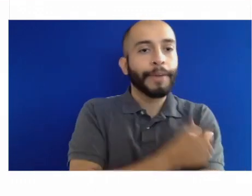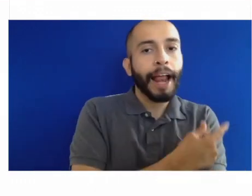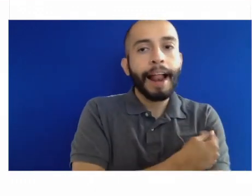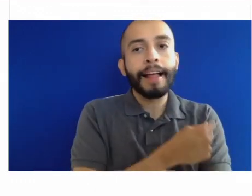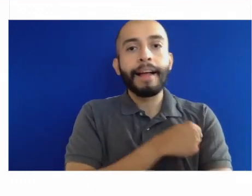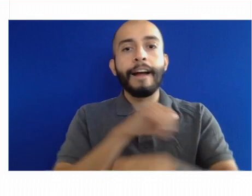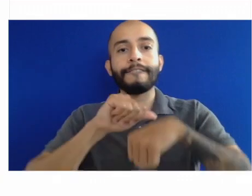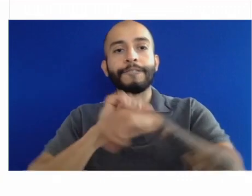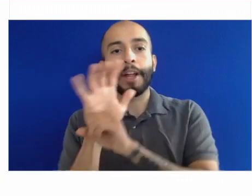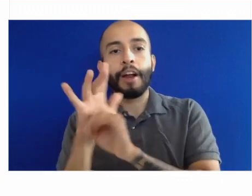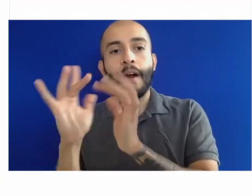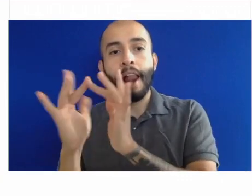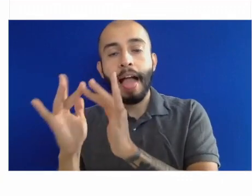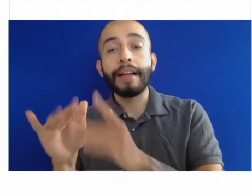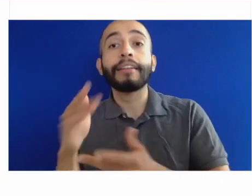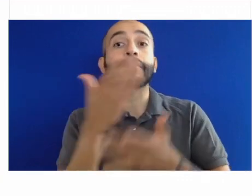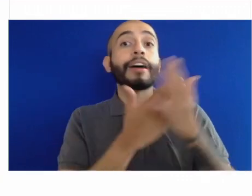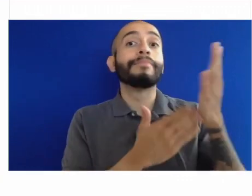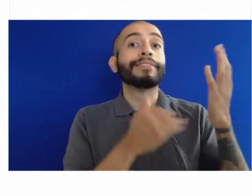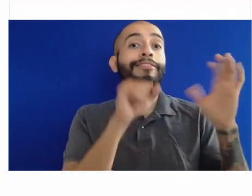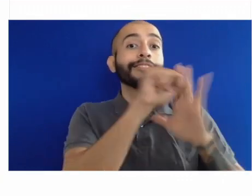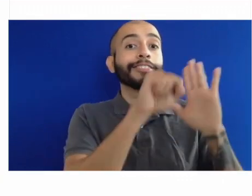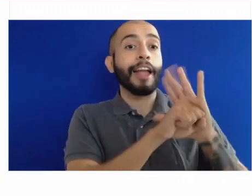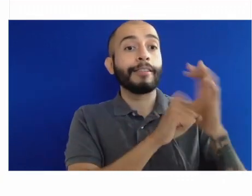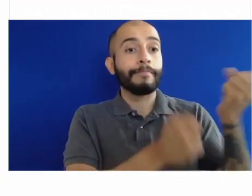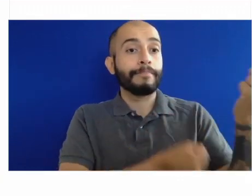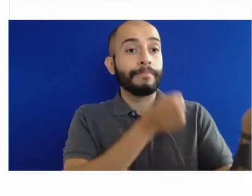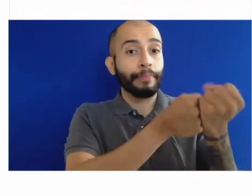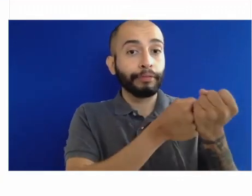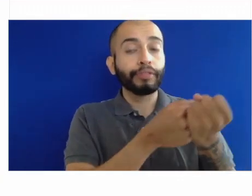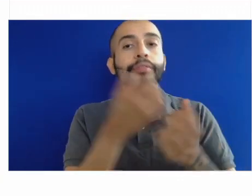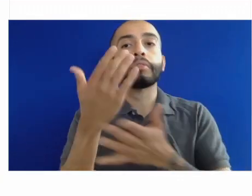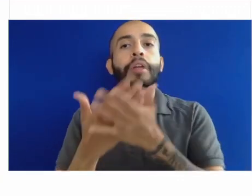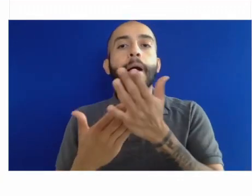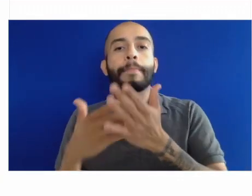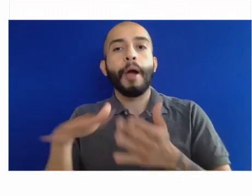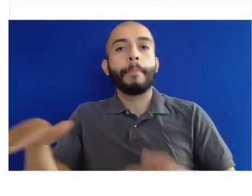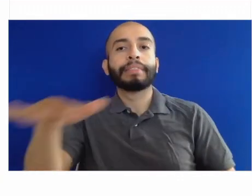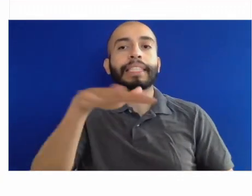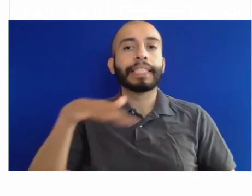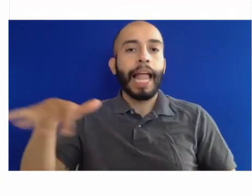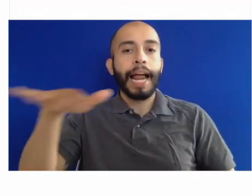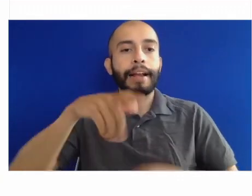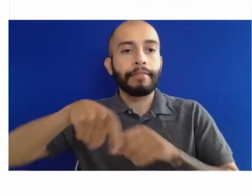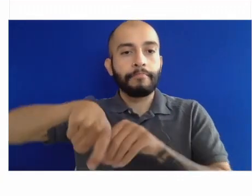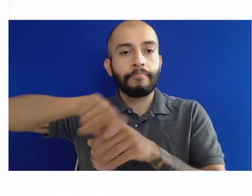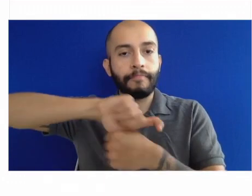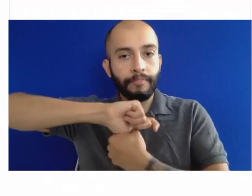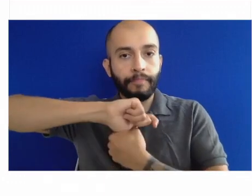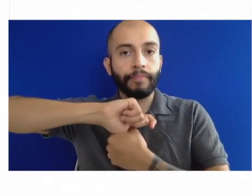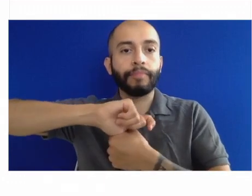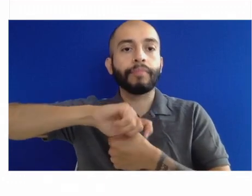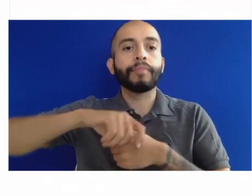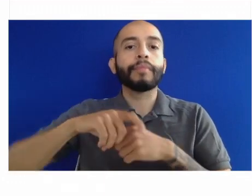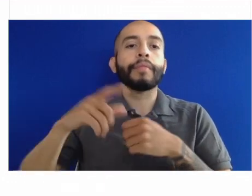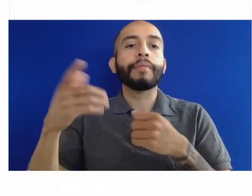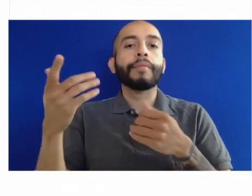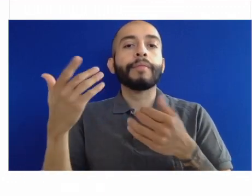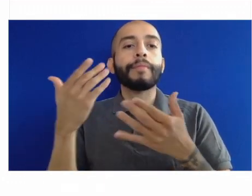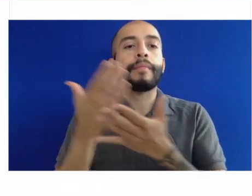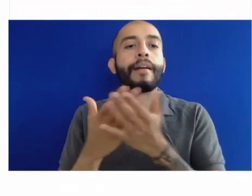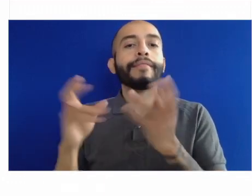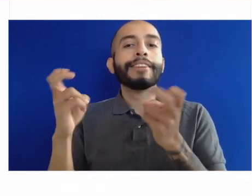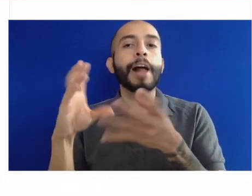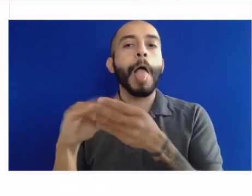them are trying to advance particular narratives. And this really touches on one of the points that was made by the prior